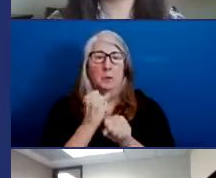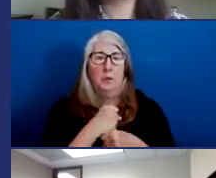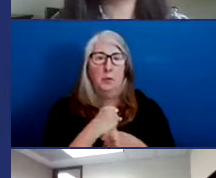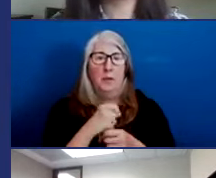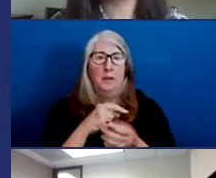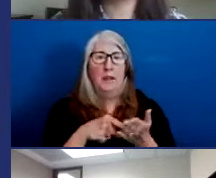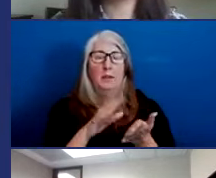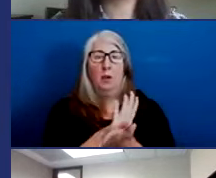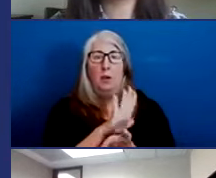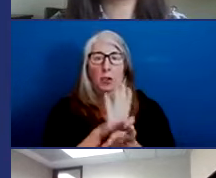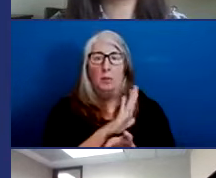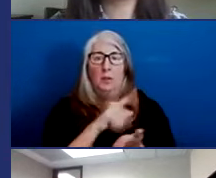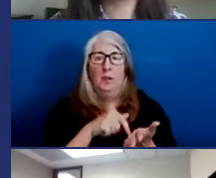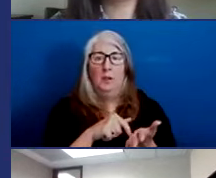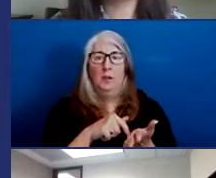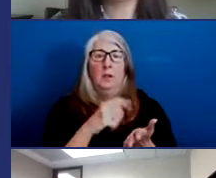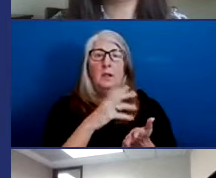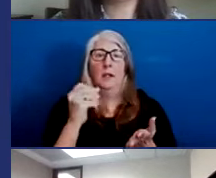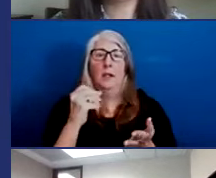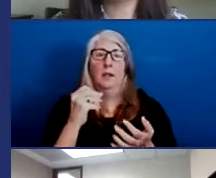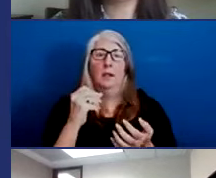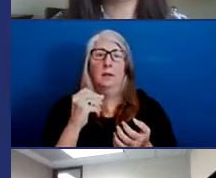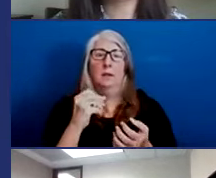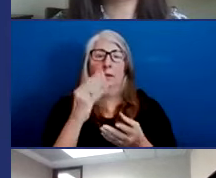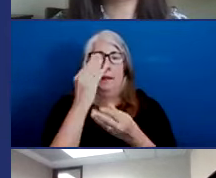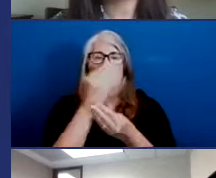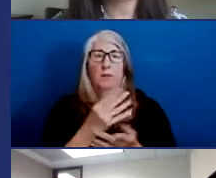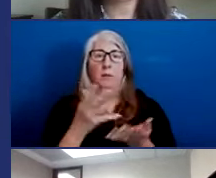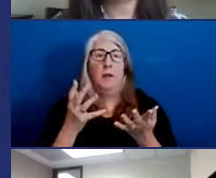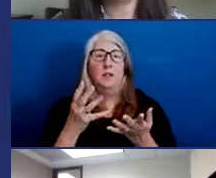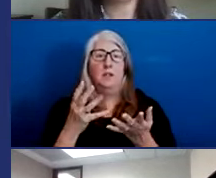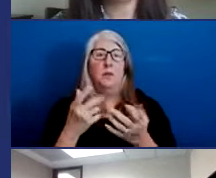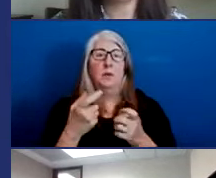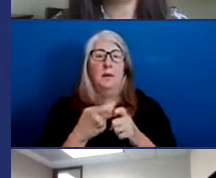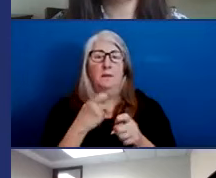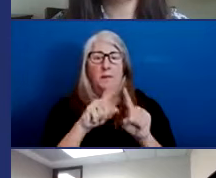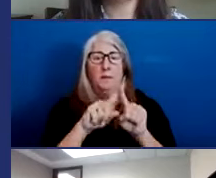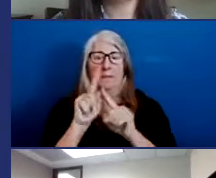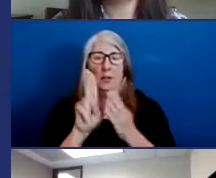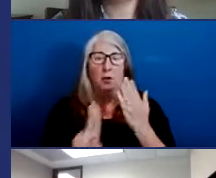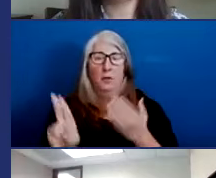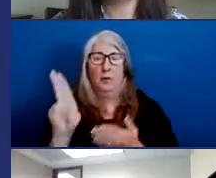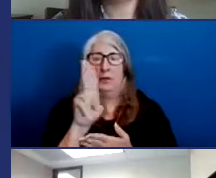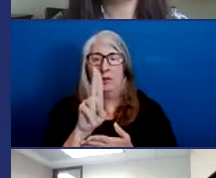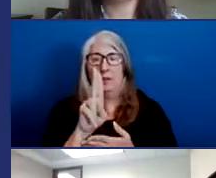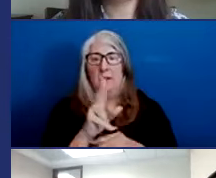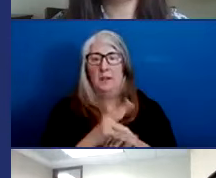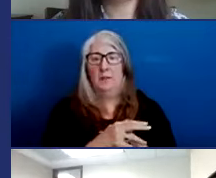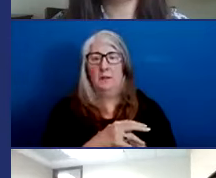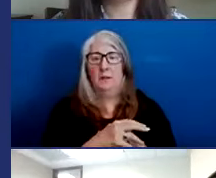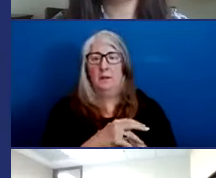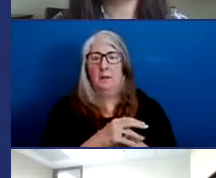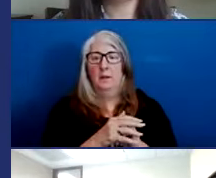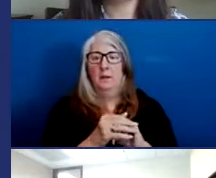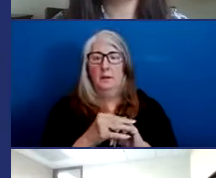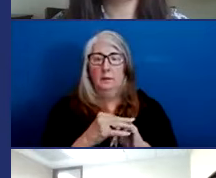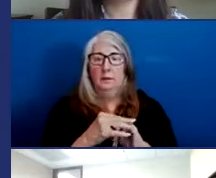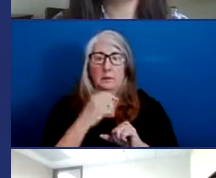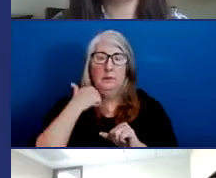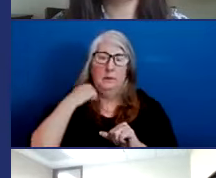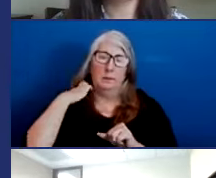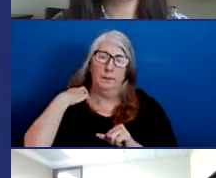this, and we brought experts from different universities in the country in order to